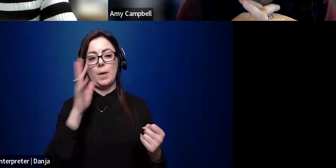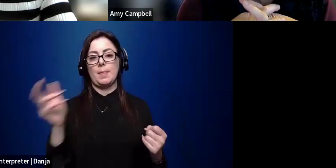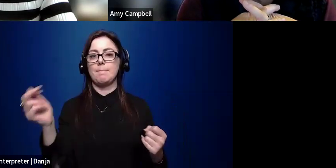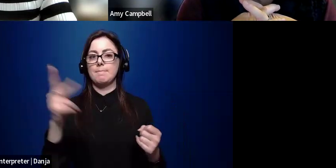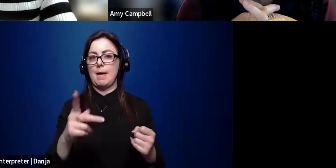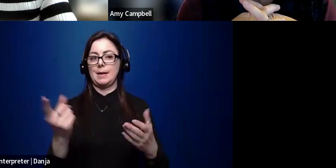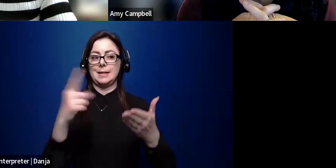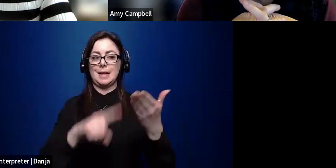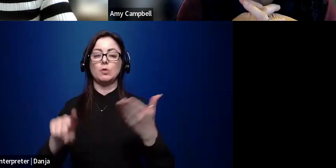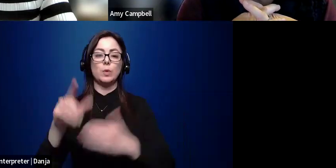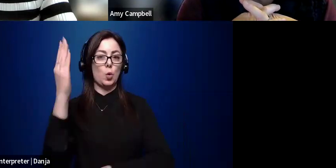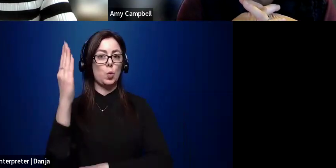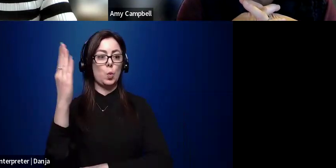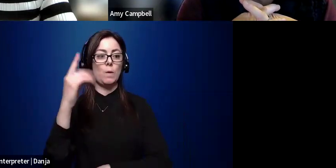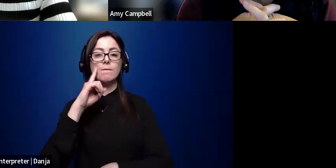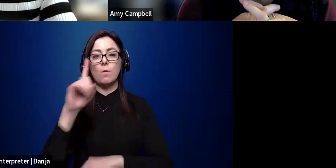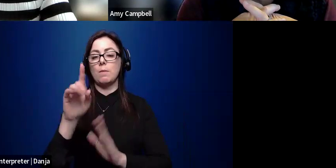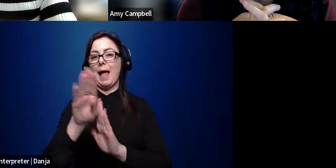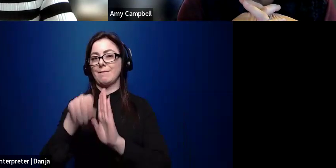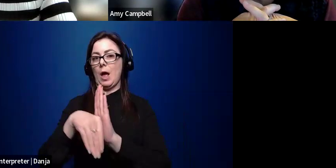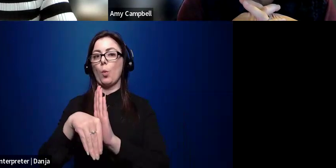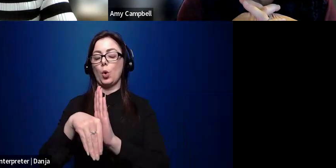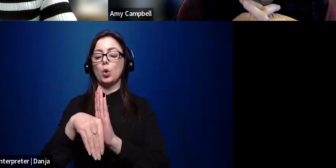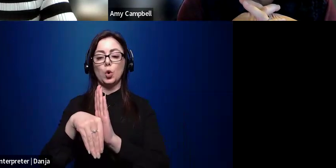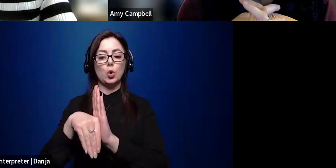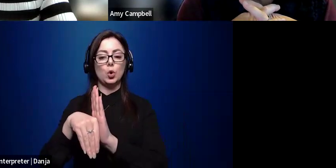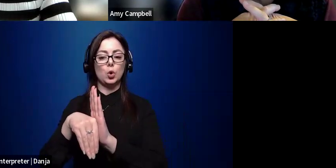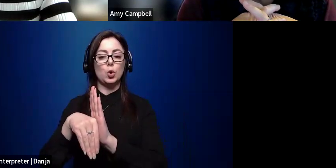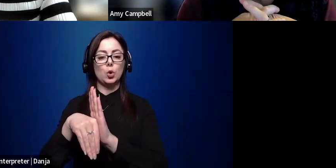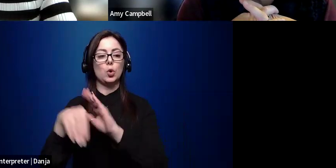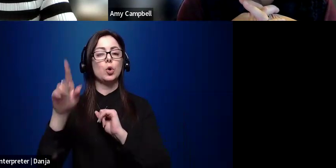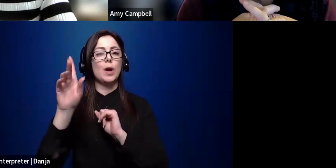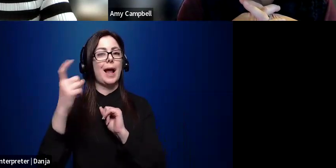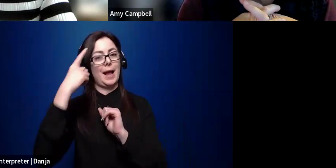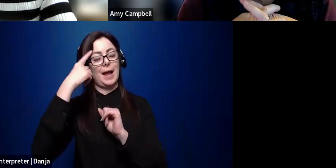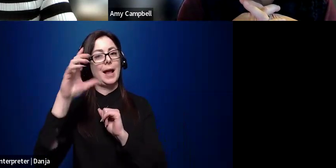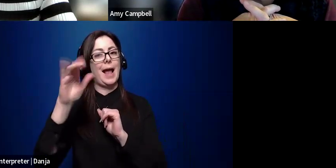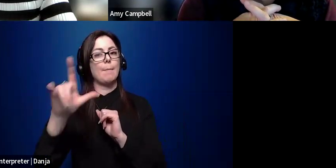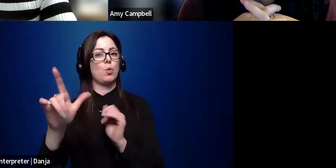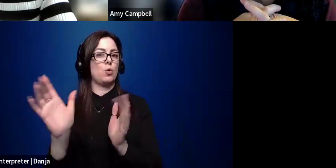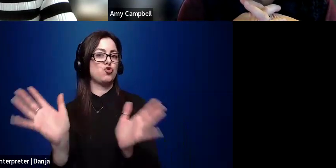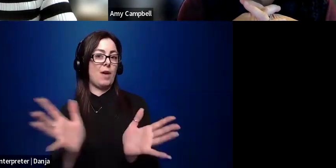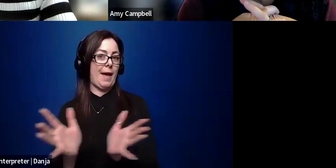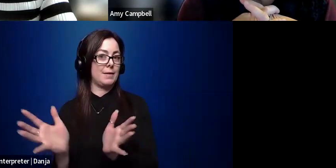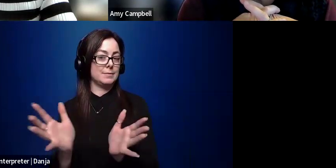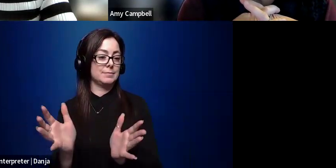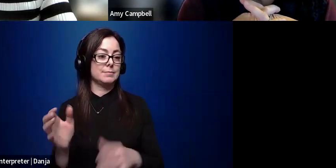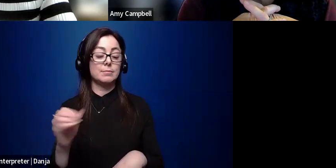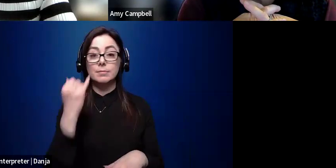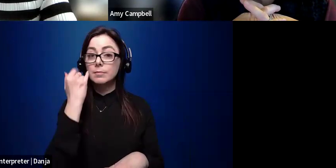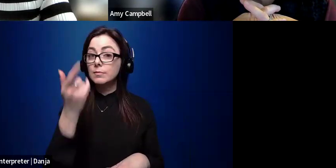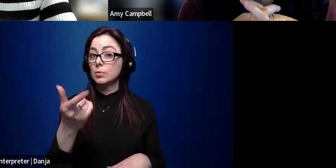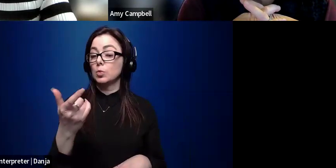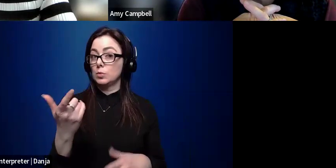next week at noon for our half-hour capital chat. So if you come up with